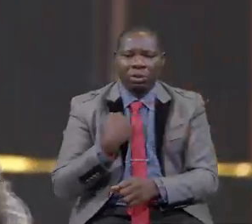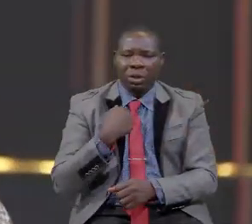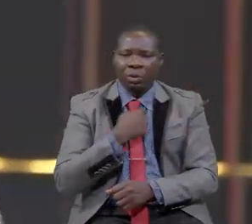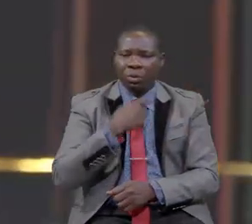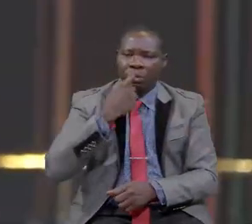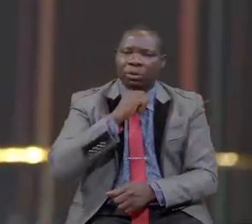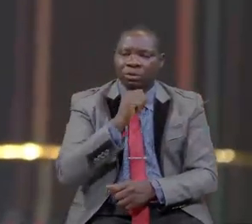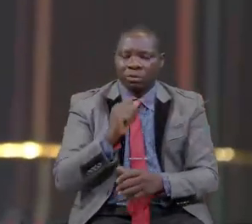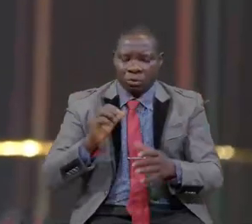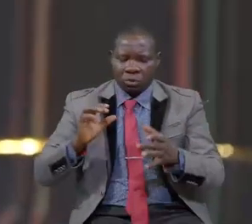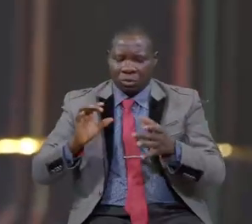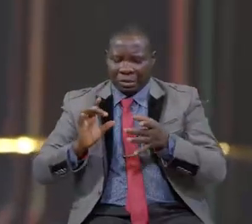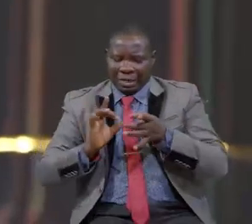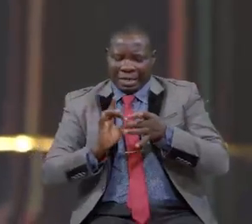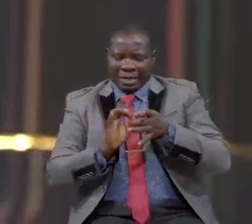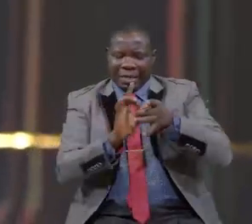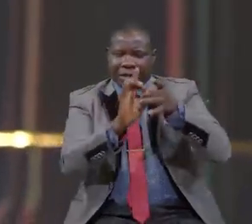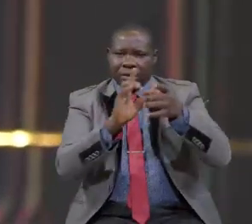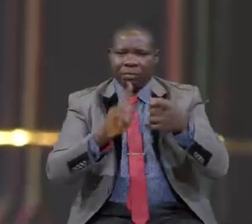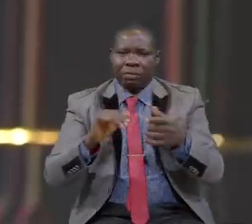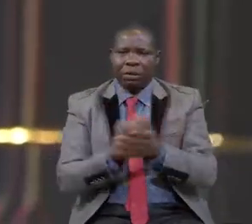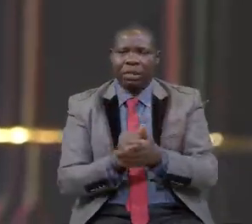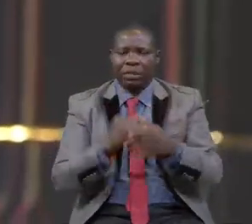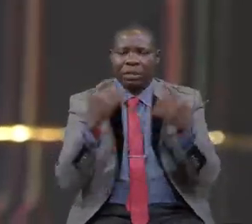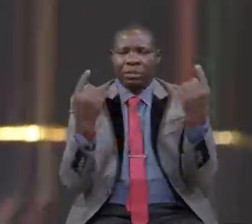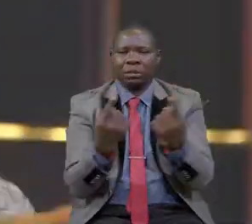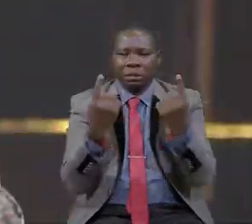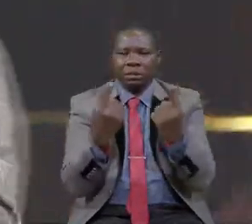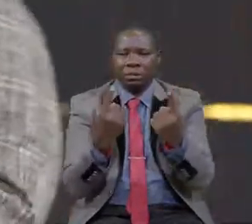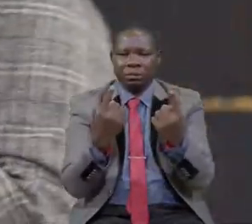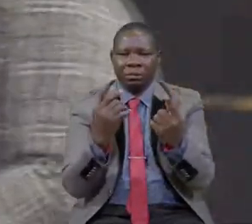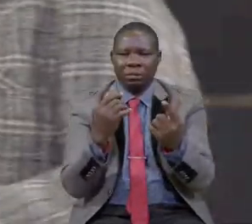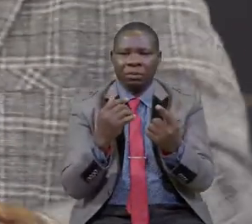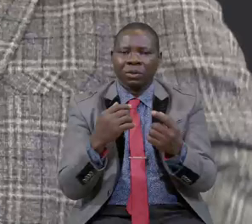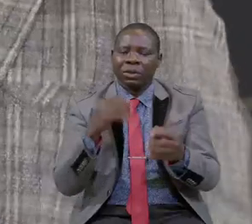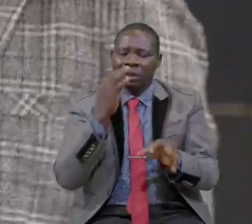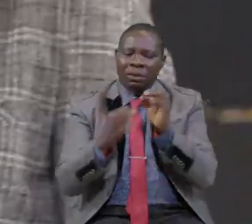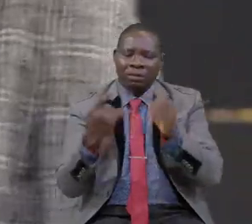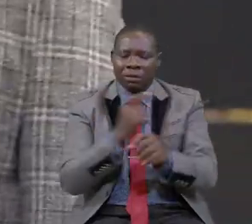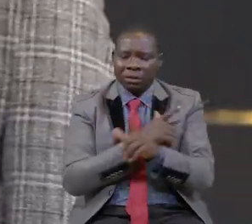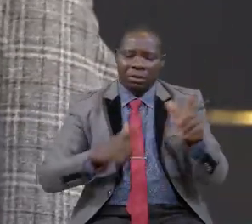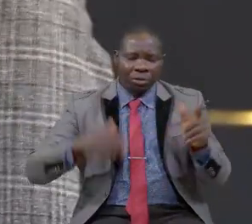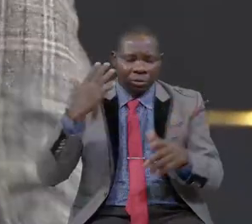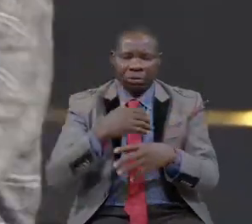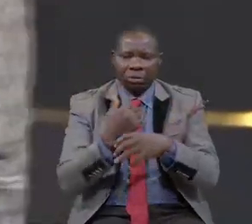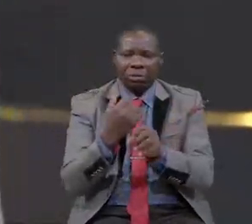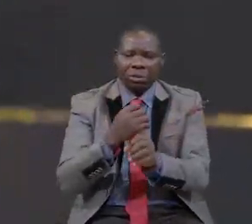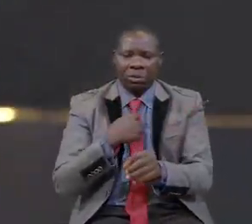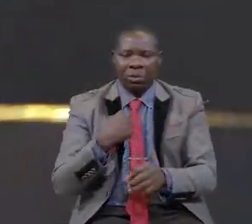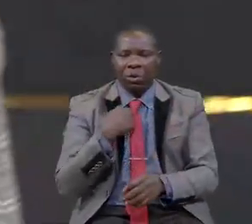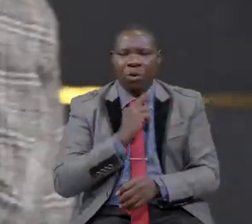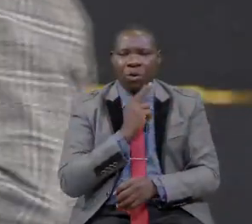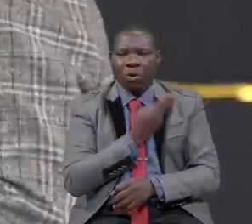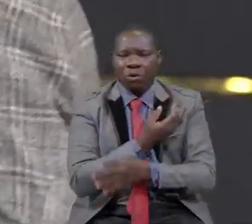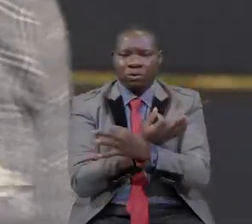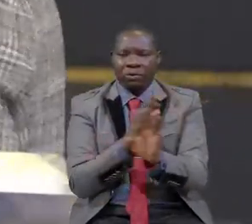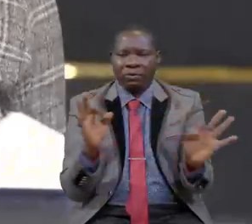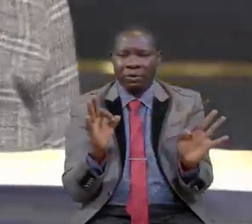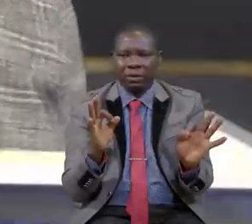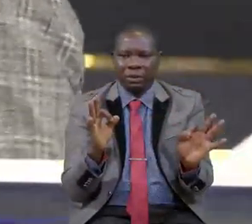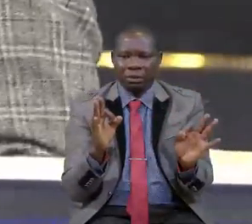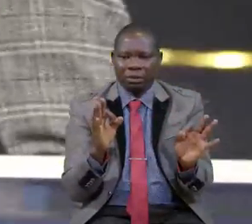to that iniquity or to that sin. If the Lord is going to set us free, look at,